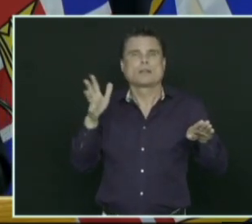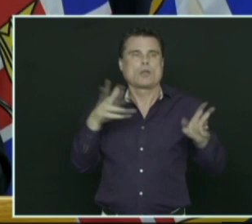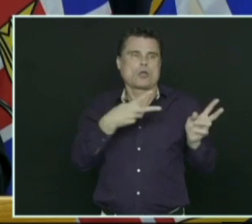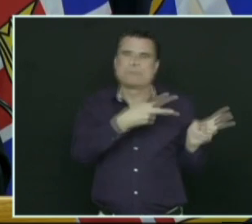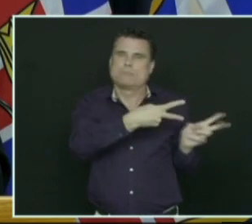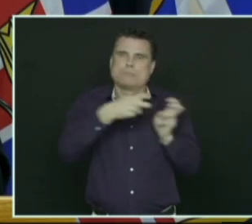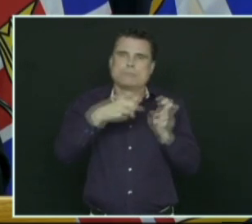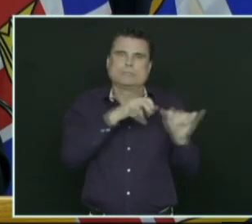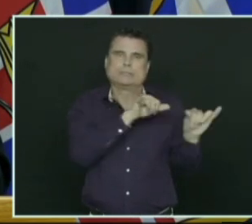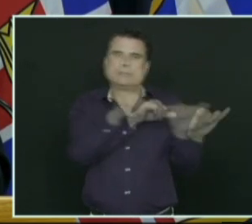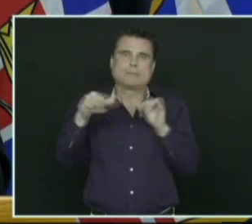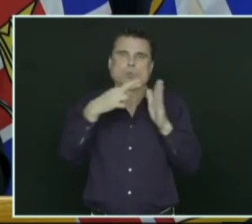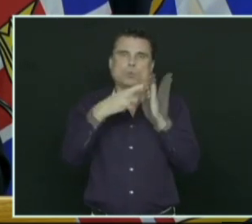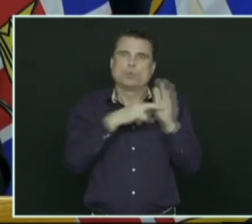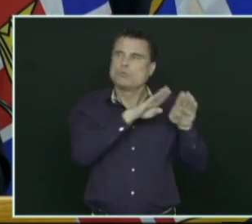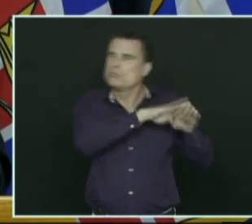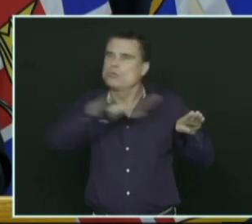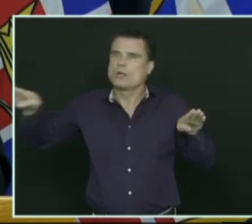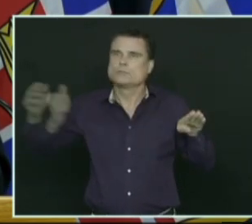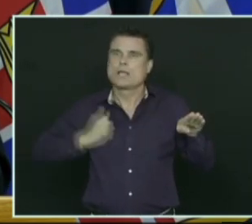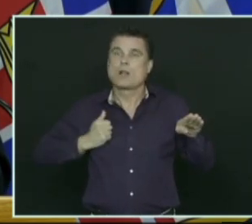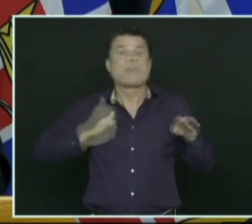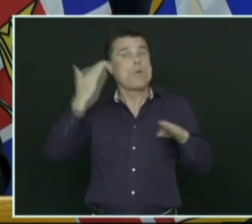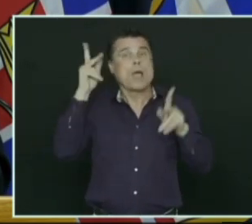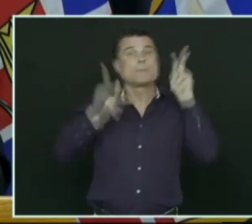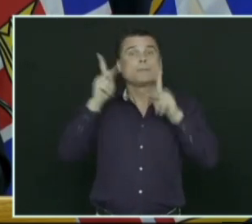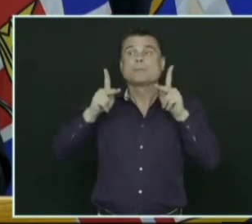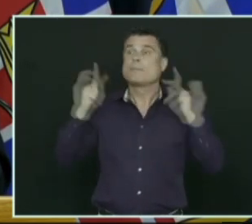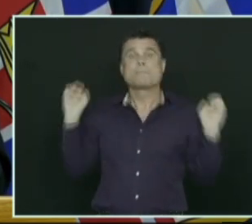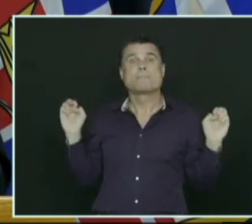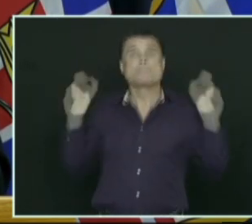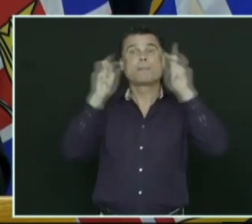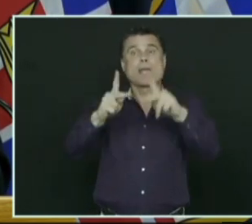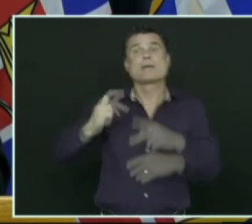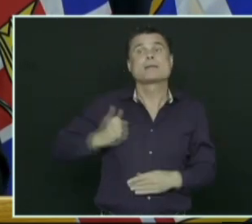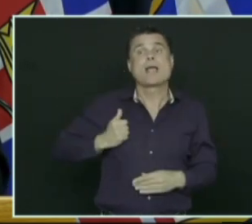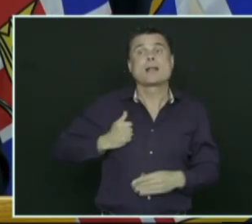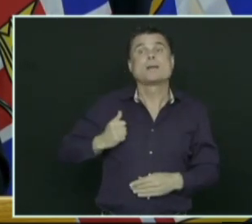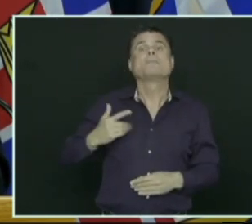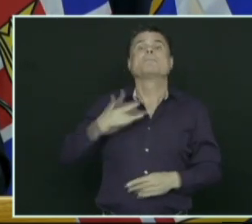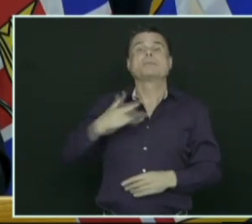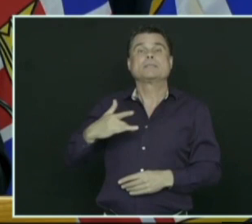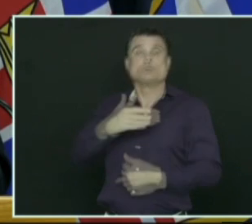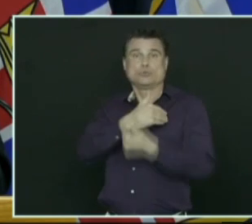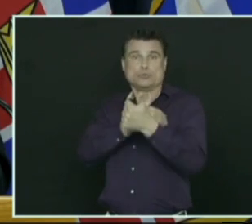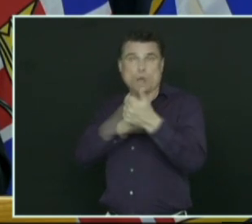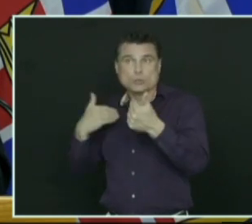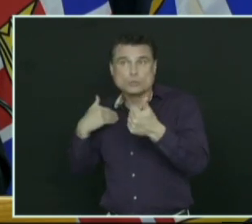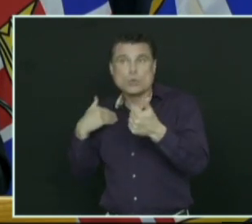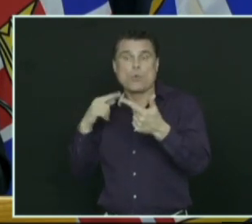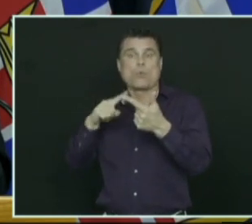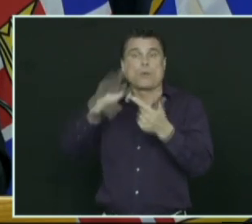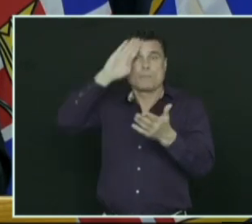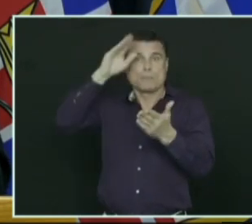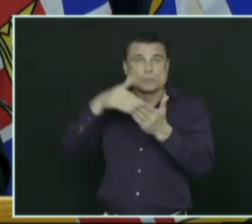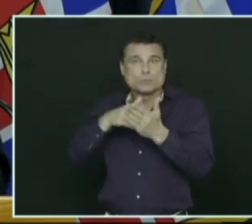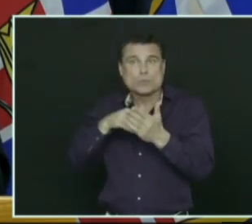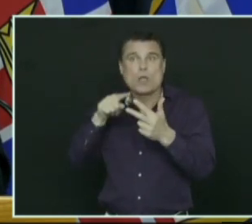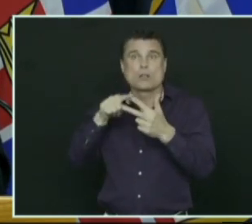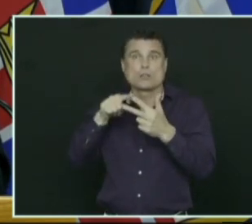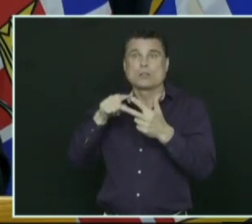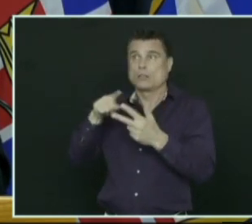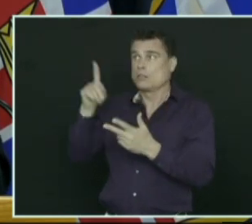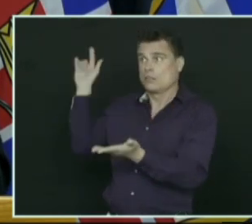available publicly, last year, 2019, on the major routes, which are the Schwartz Bay, Nanaimo, Slauson routes,